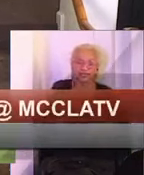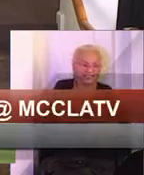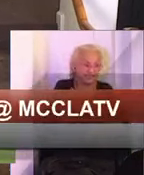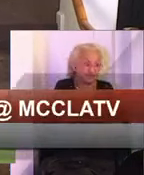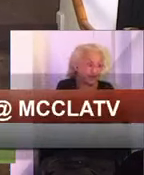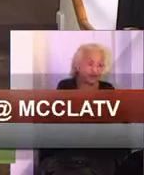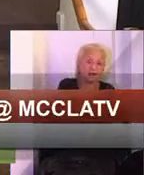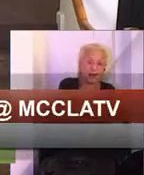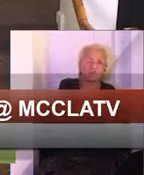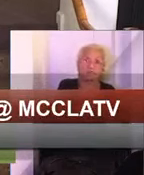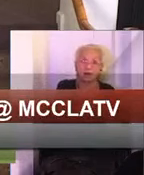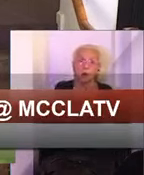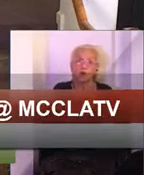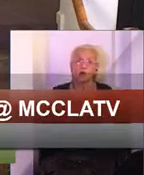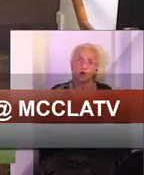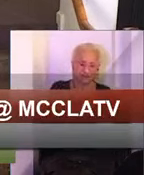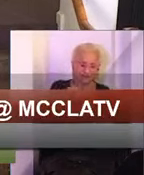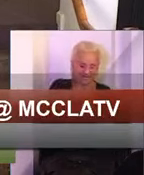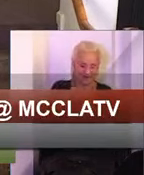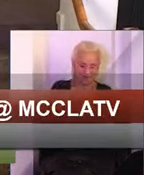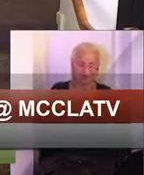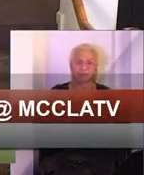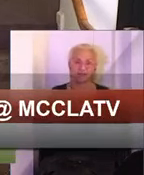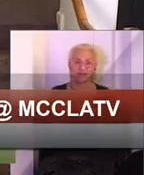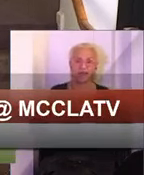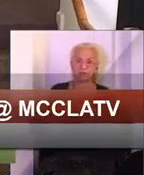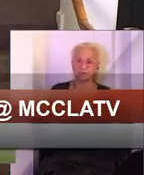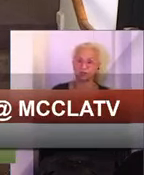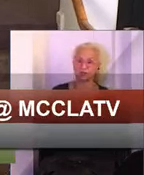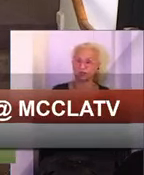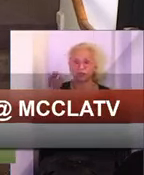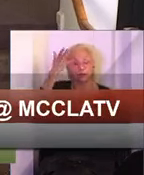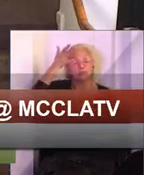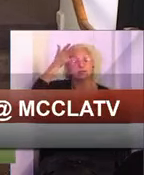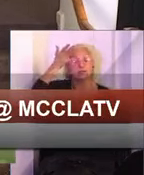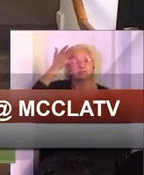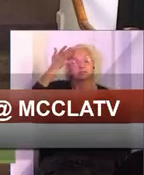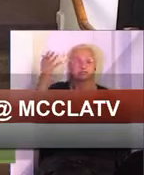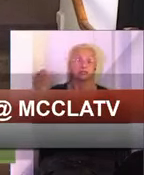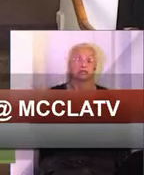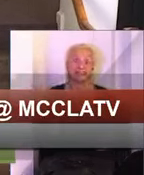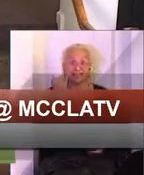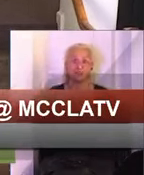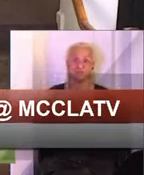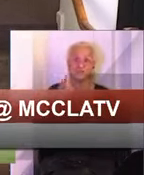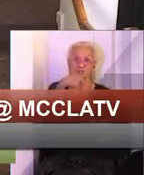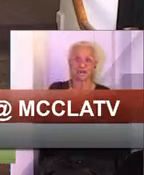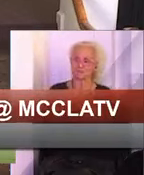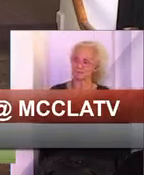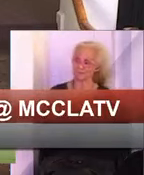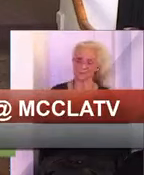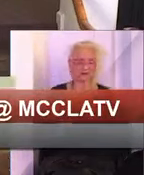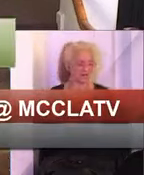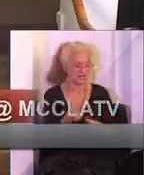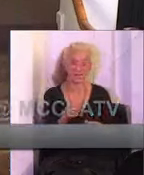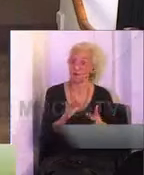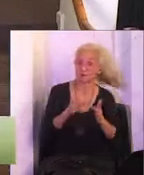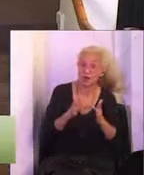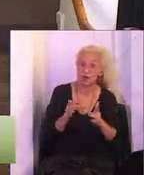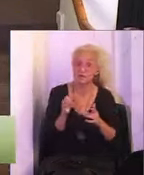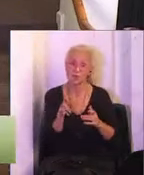will be with us in person. And we're so glad that you're here. We also want to welcome you if it's your first time with us, whether it's the first time